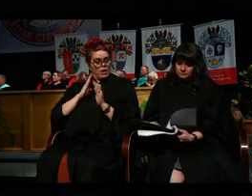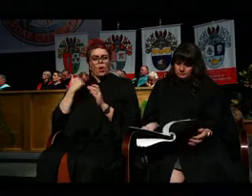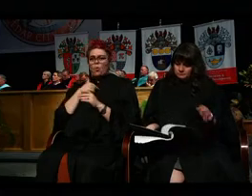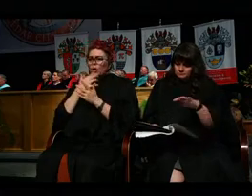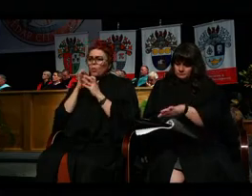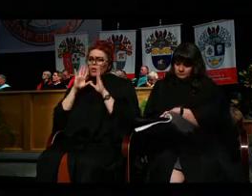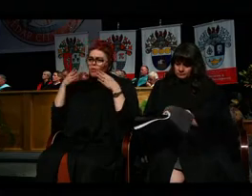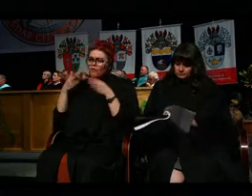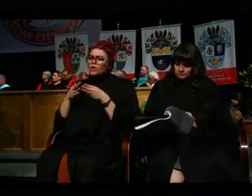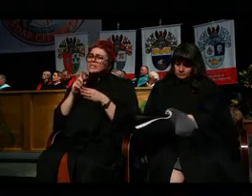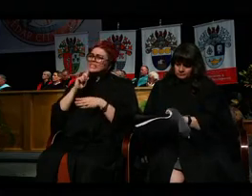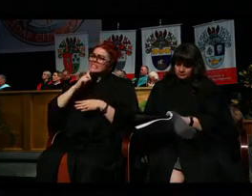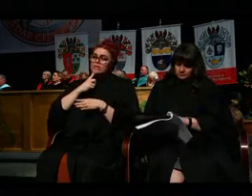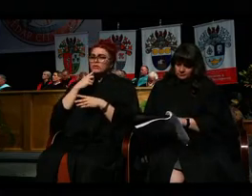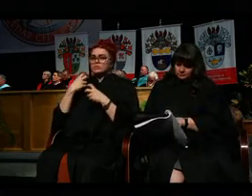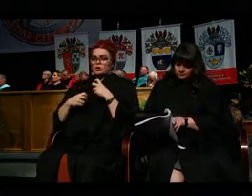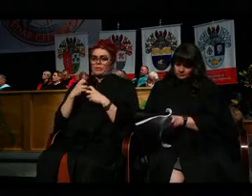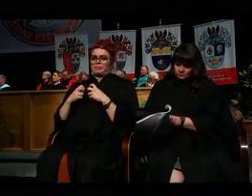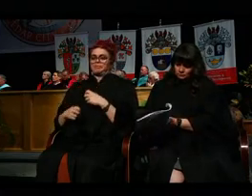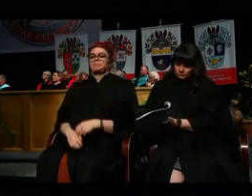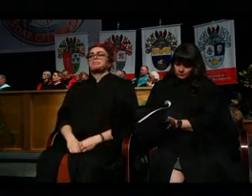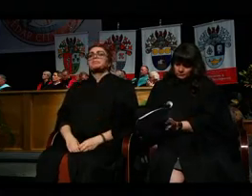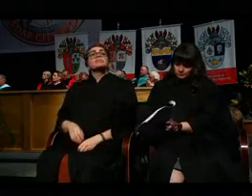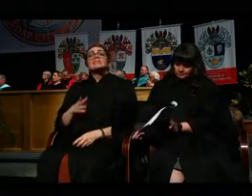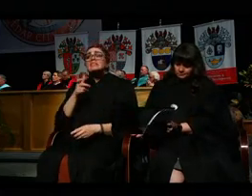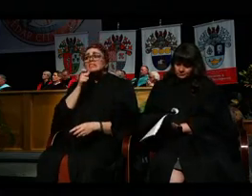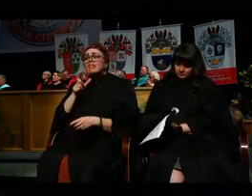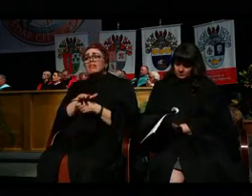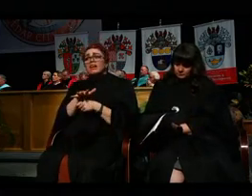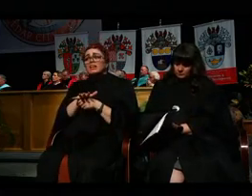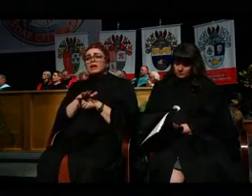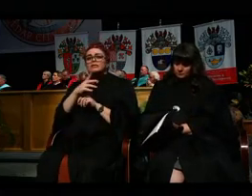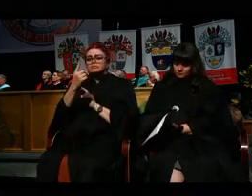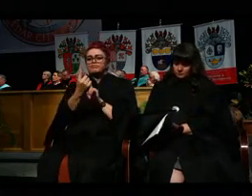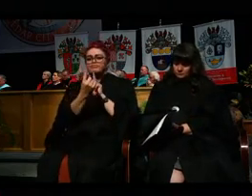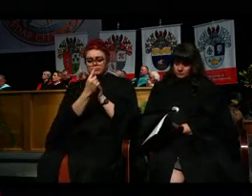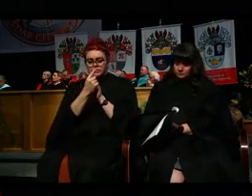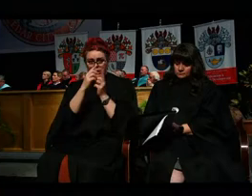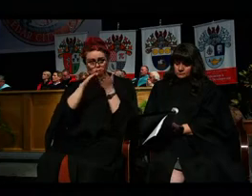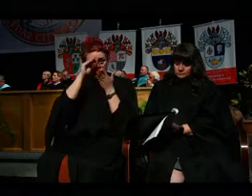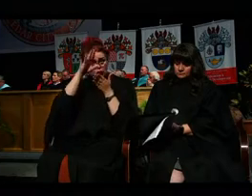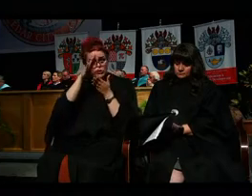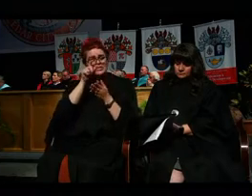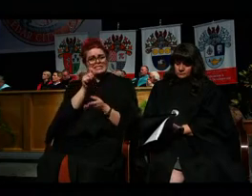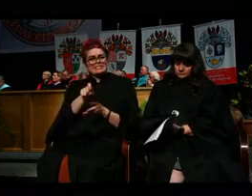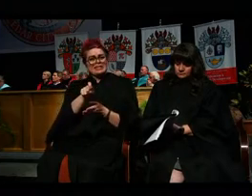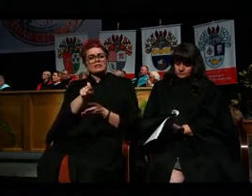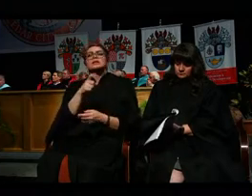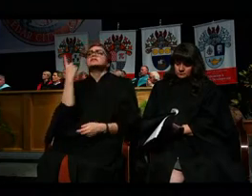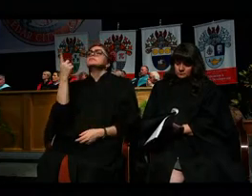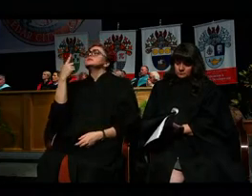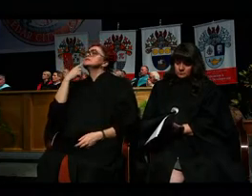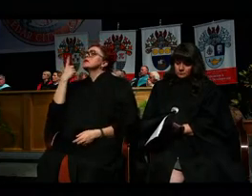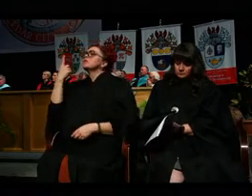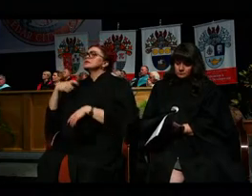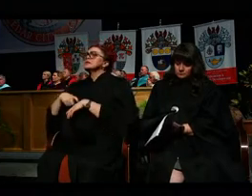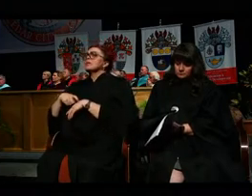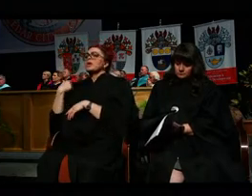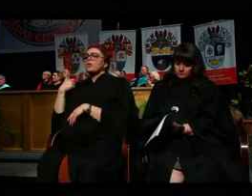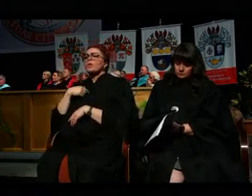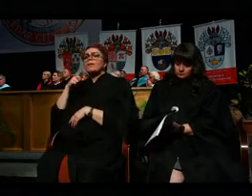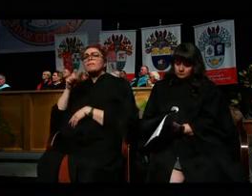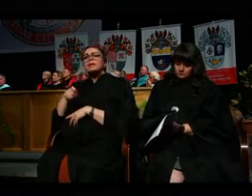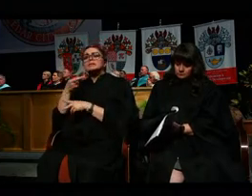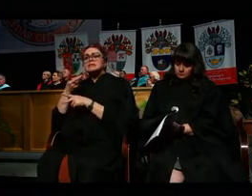addressing this critical issue. But it's not enough to meet the needs of our students. As someone once said, we must take care of the people